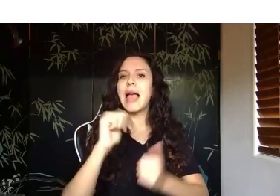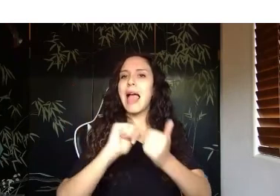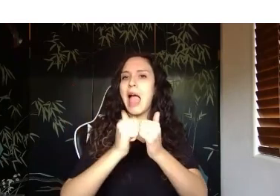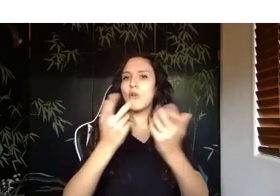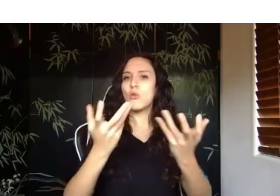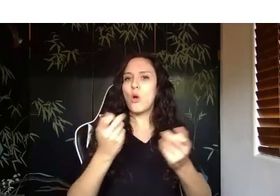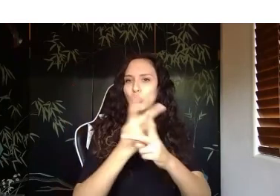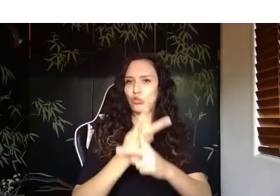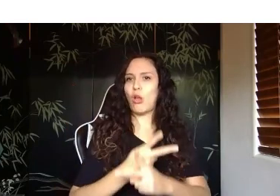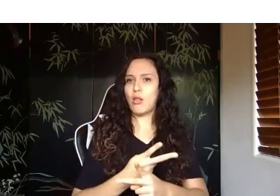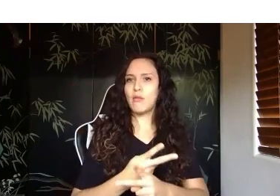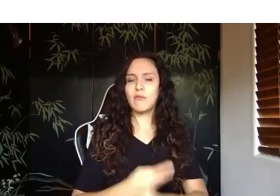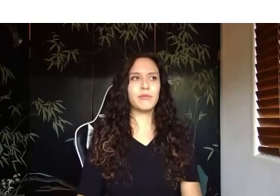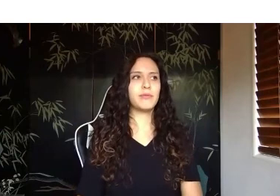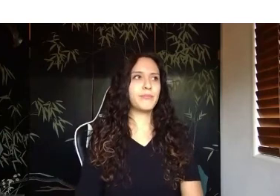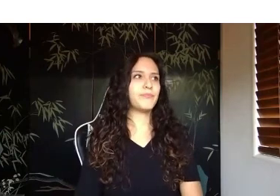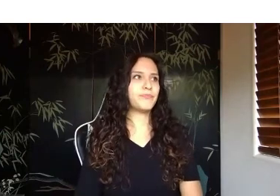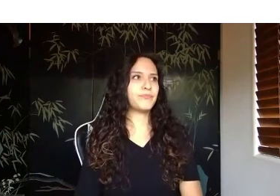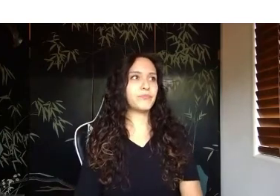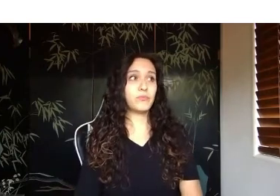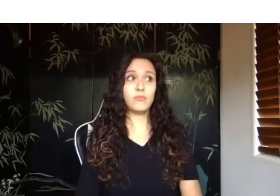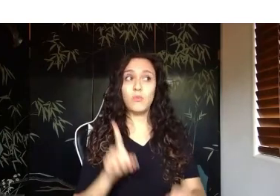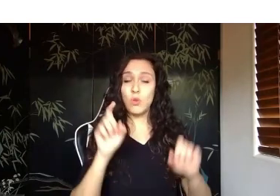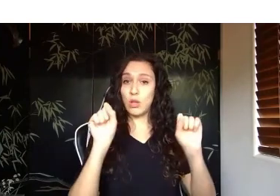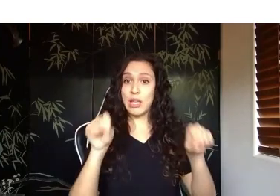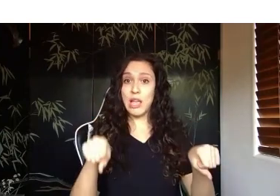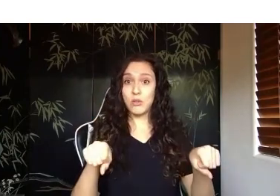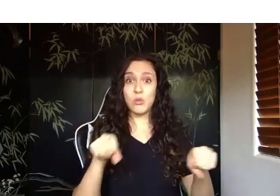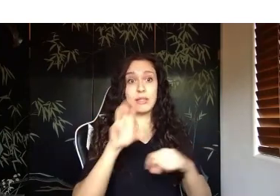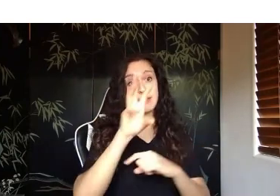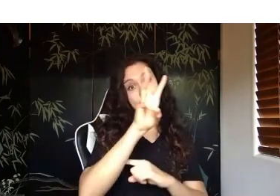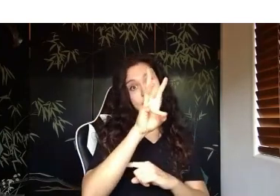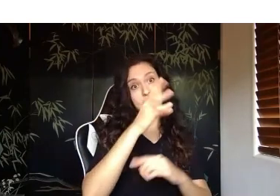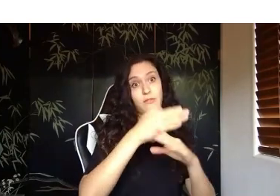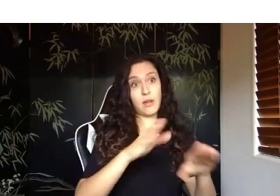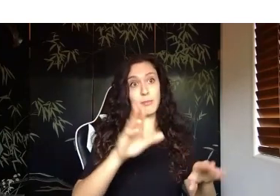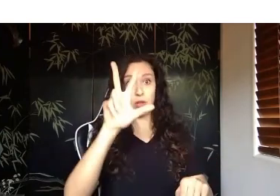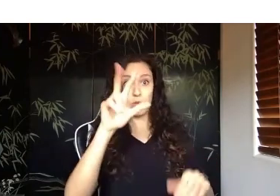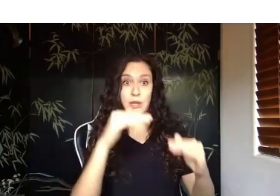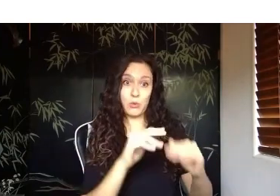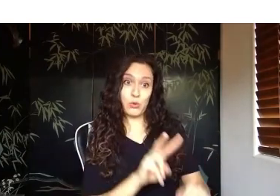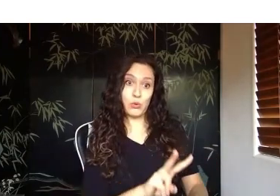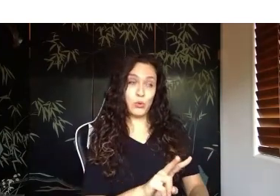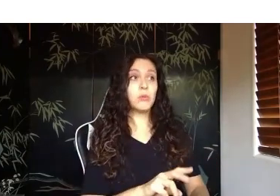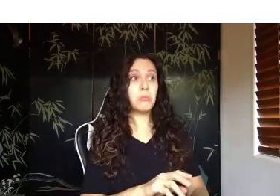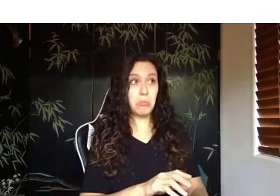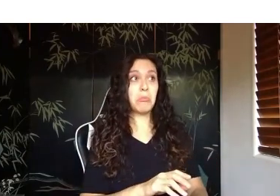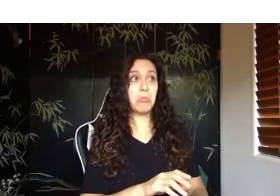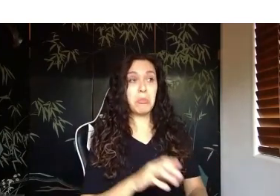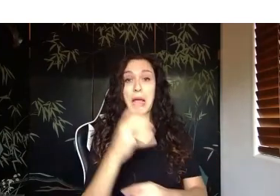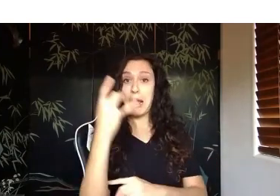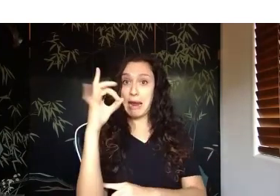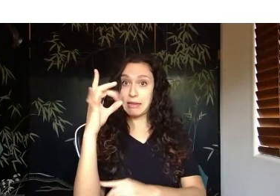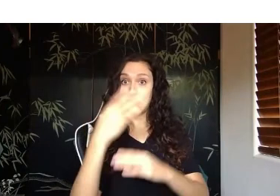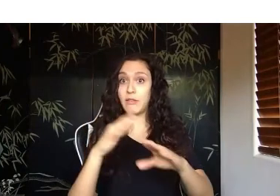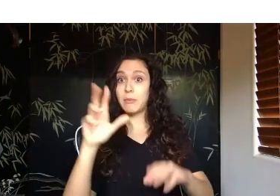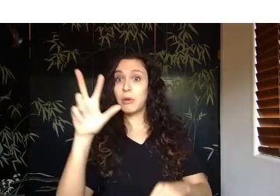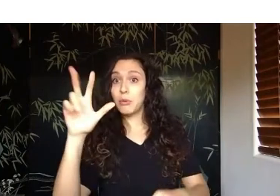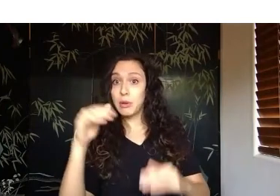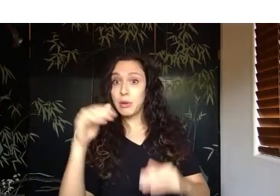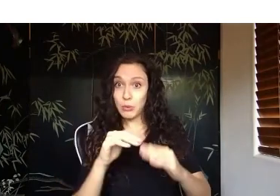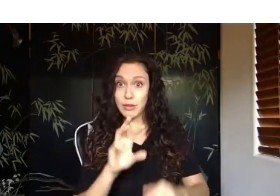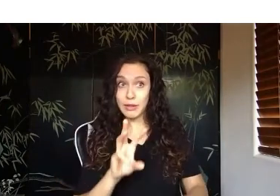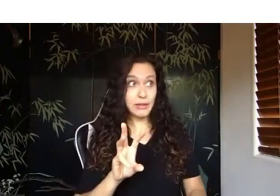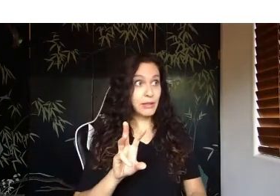do it however you want. Okay. Something easy you could have done too was, okay, 6 divided by 3 equals 2.